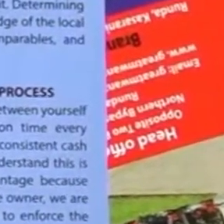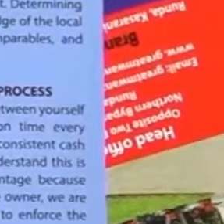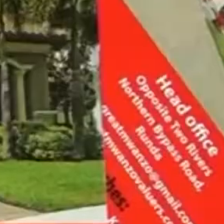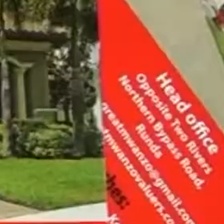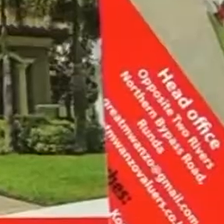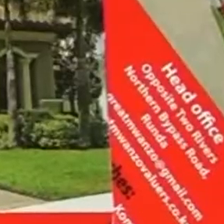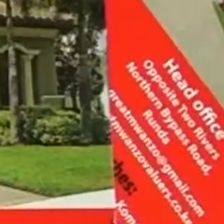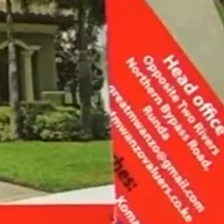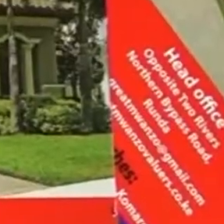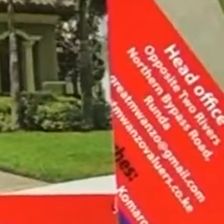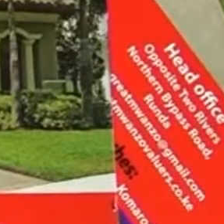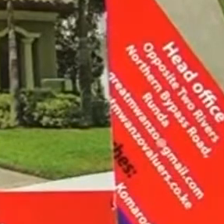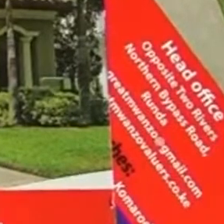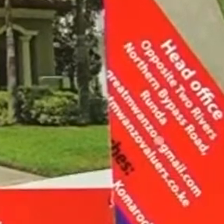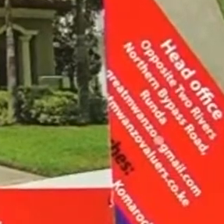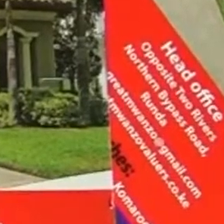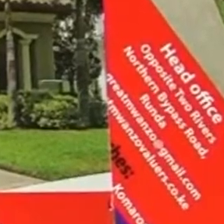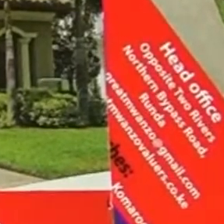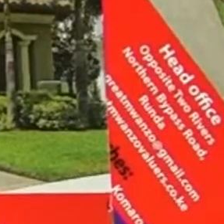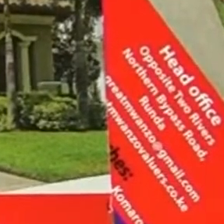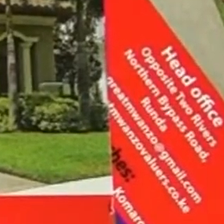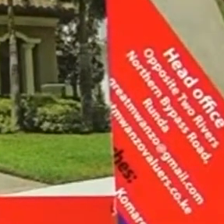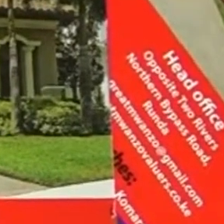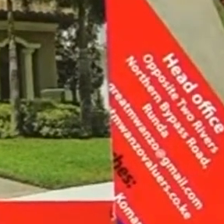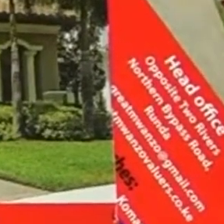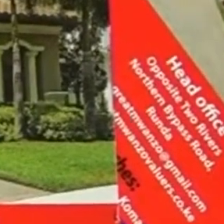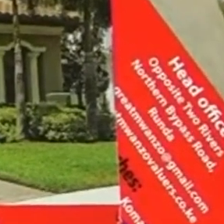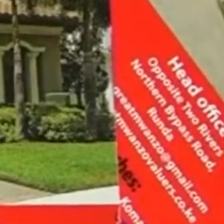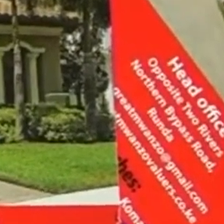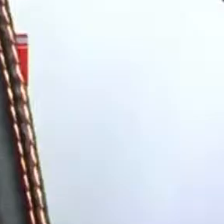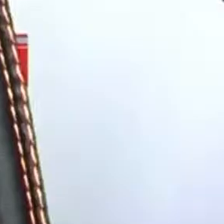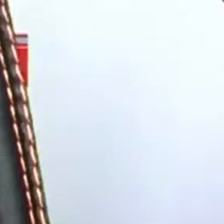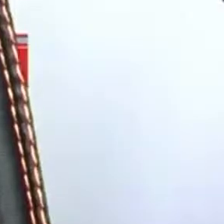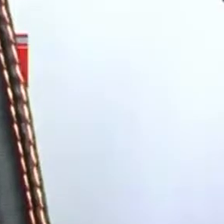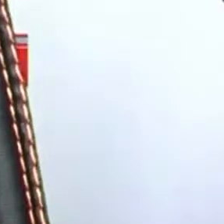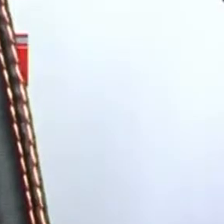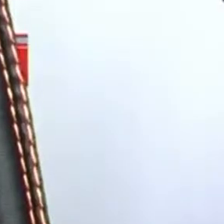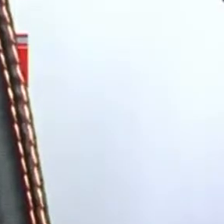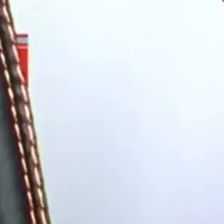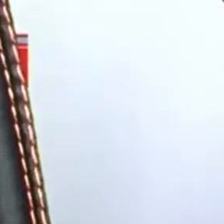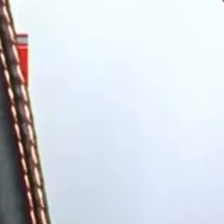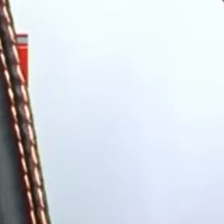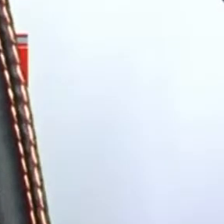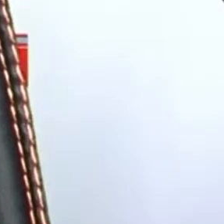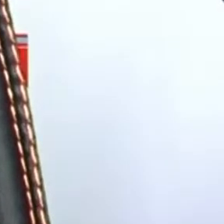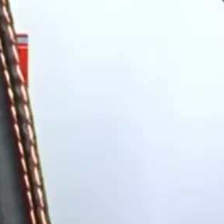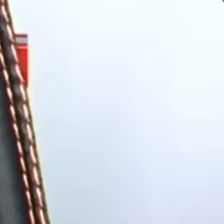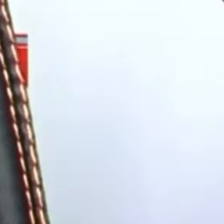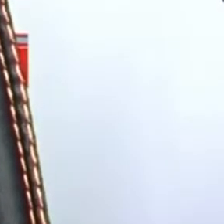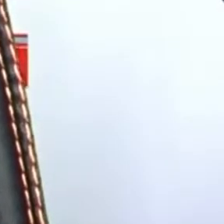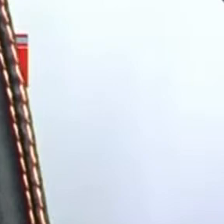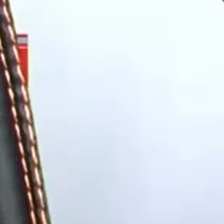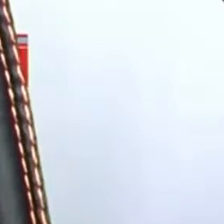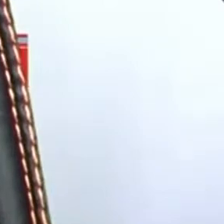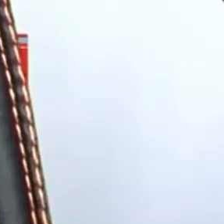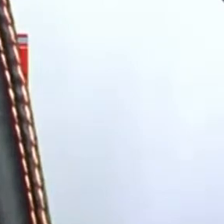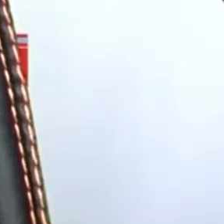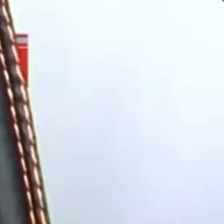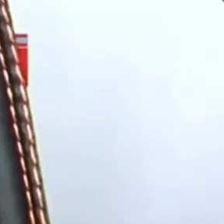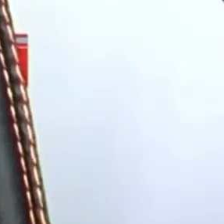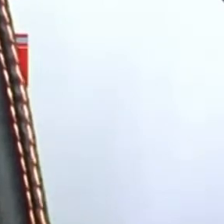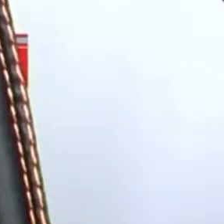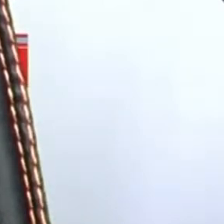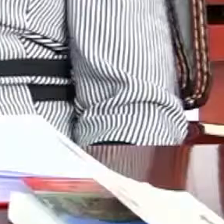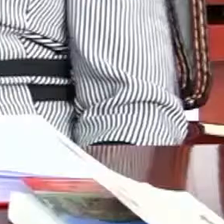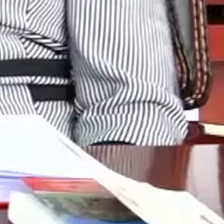want to mention their names. We have MPs. We have also properties for institutions and for other companies that we are also